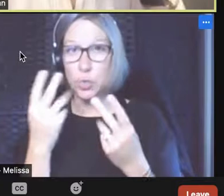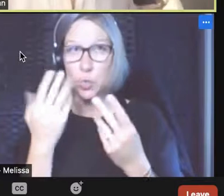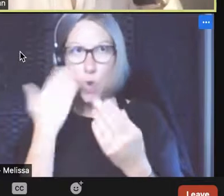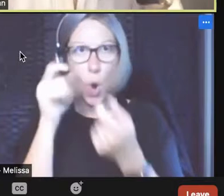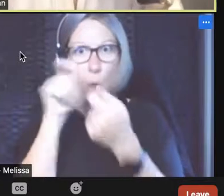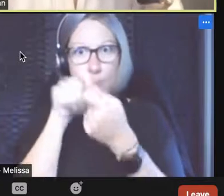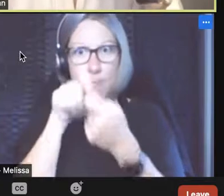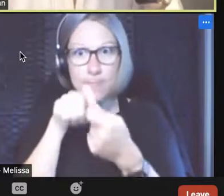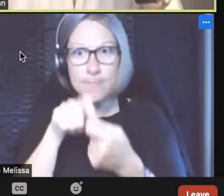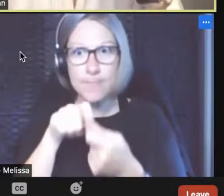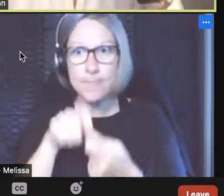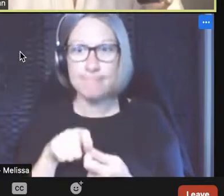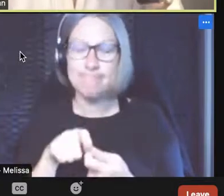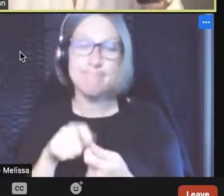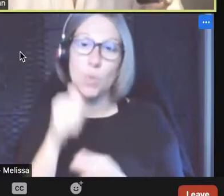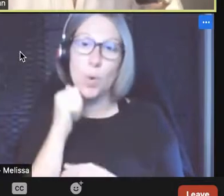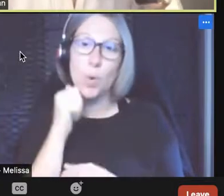okay?